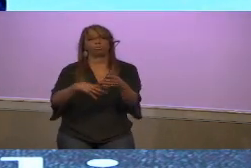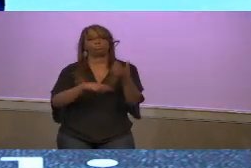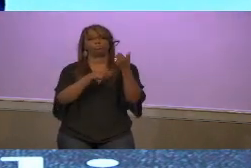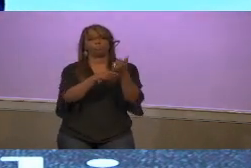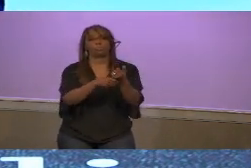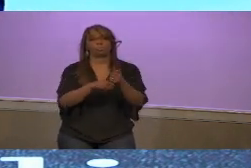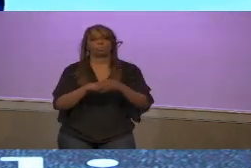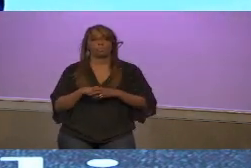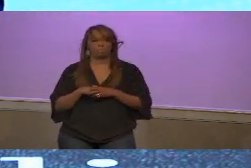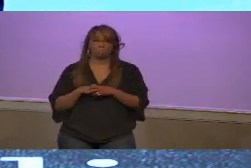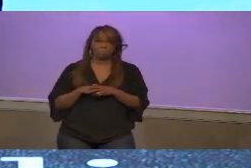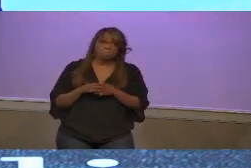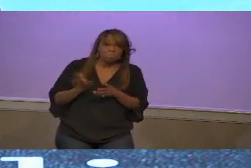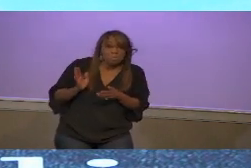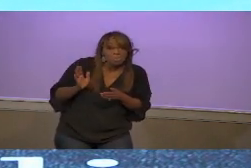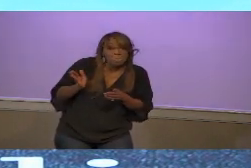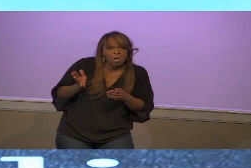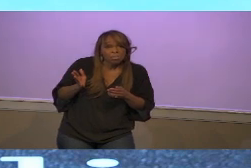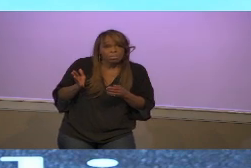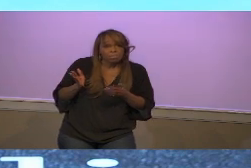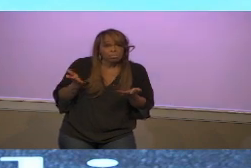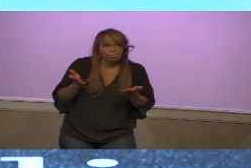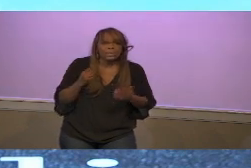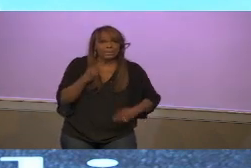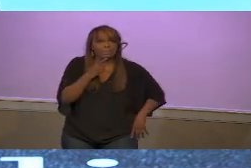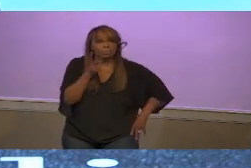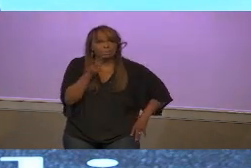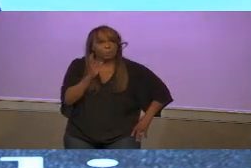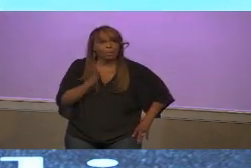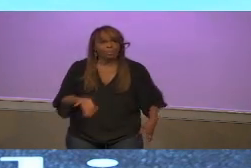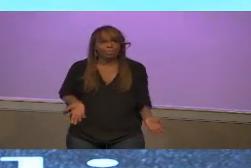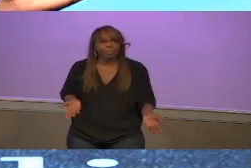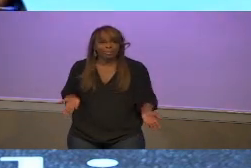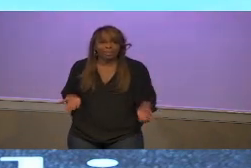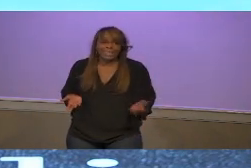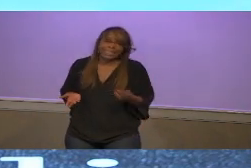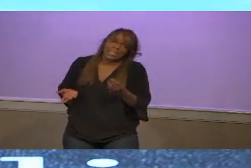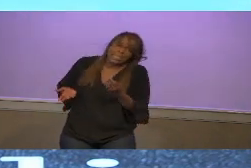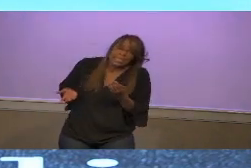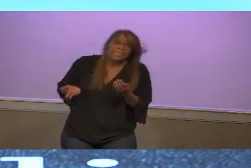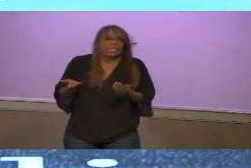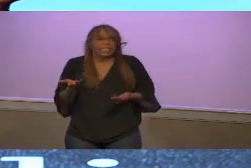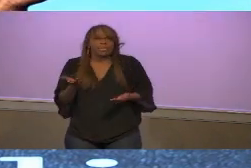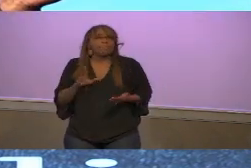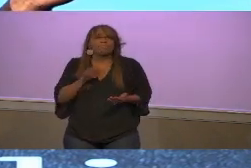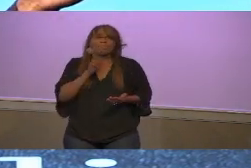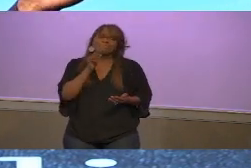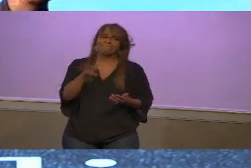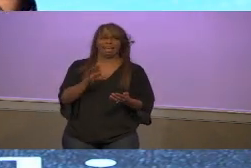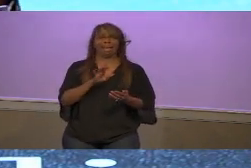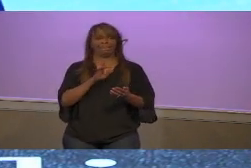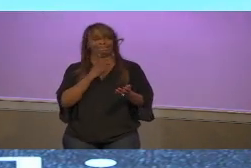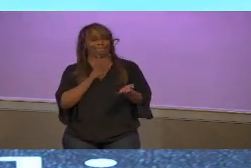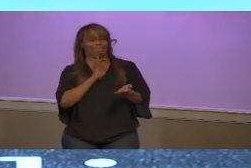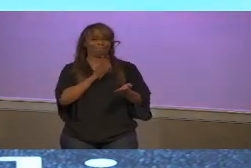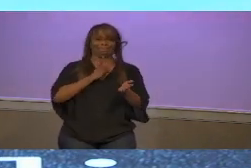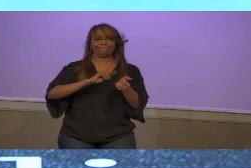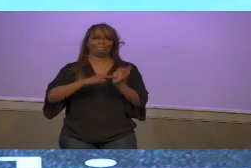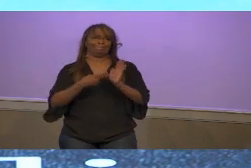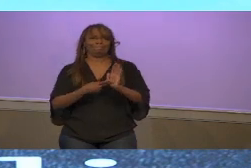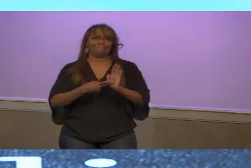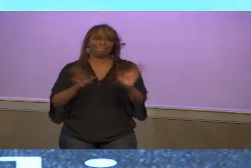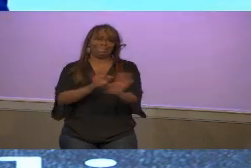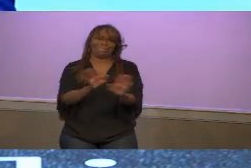They will disappoint you. Oh, it may not be malicious. It might not be